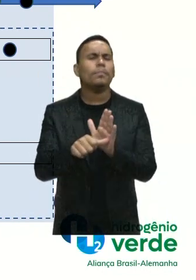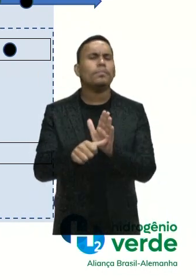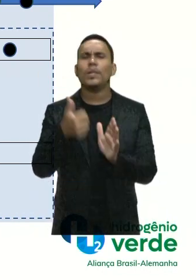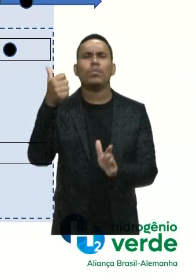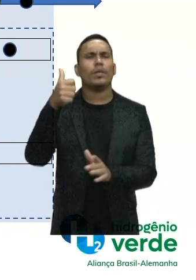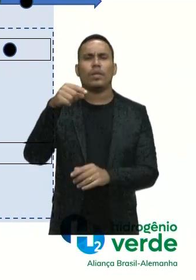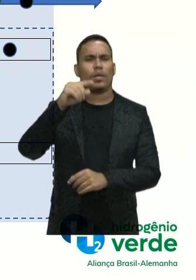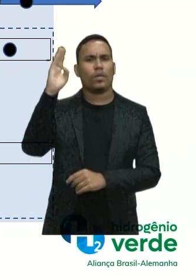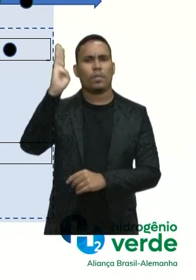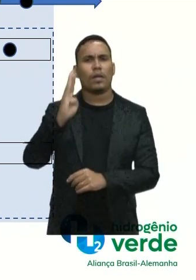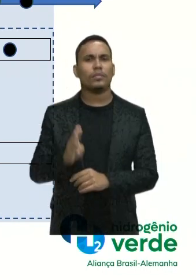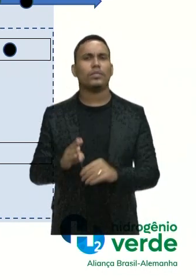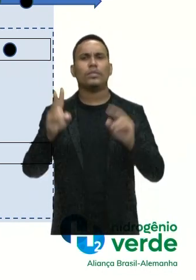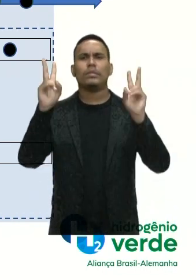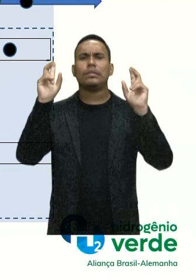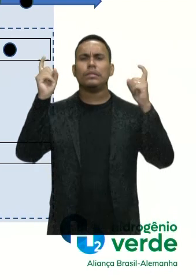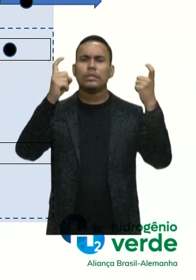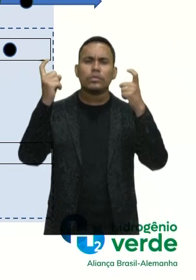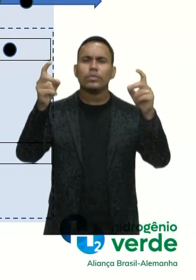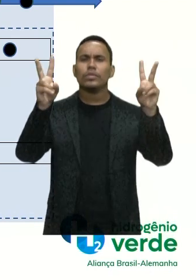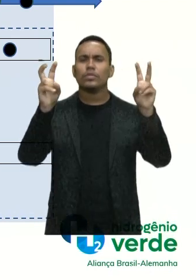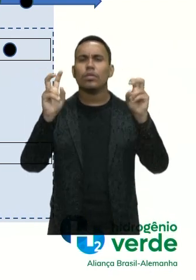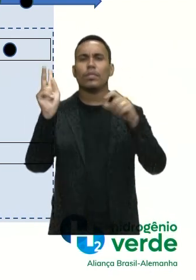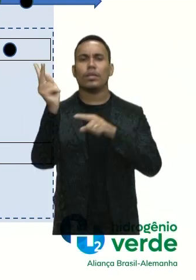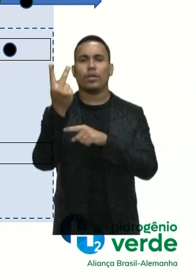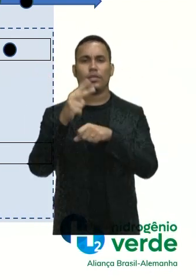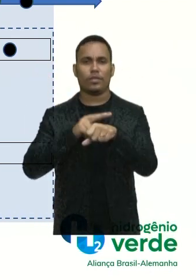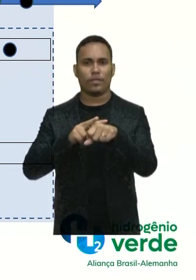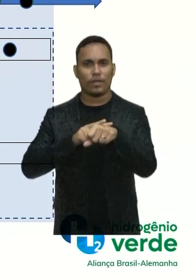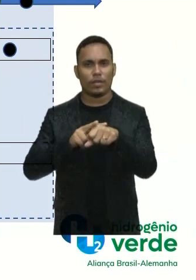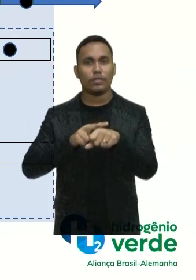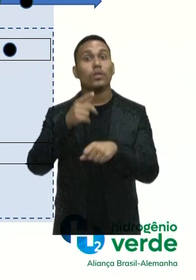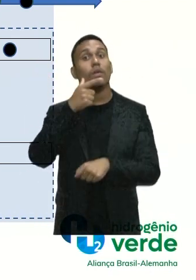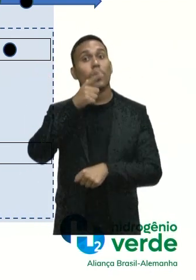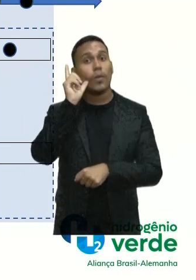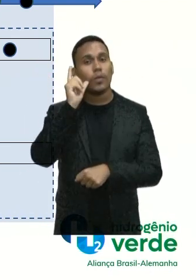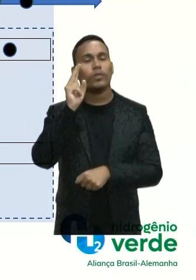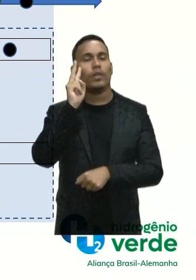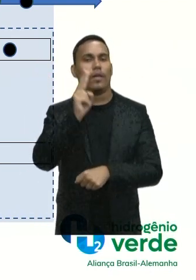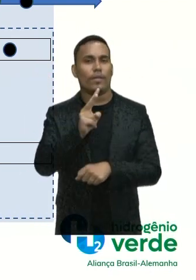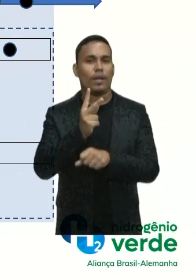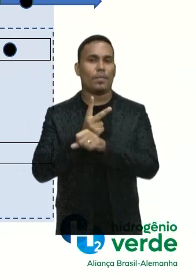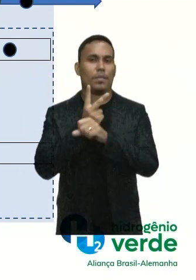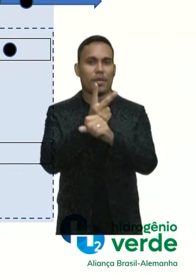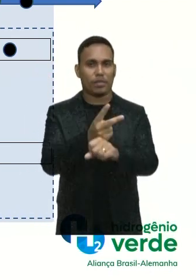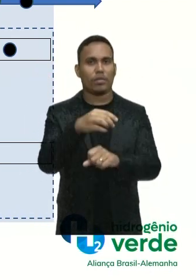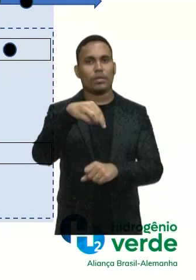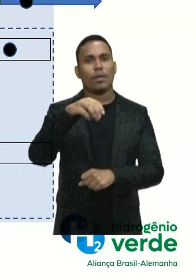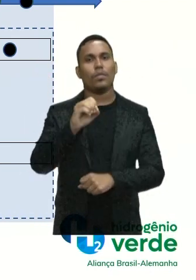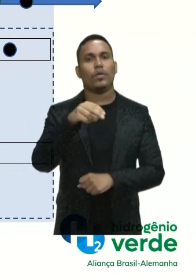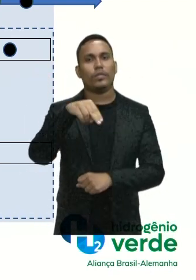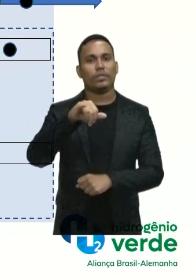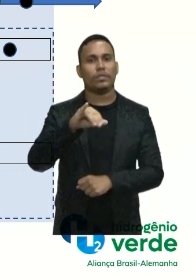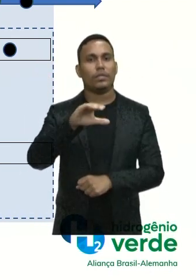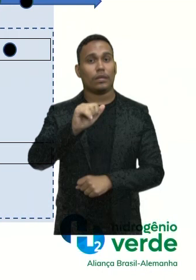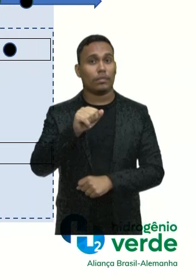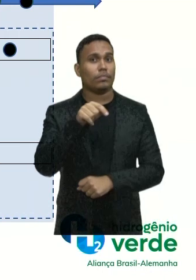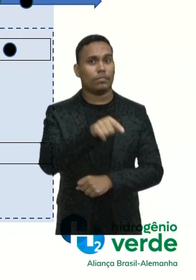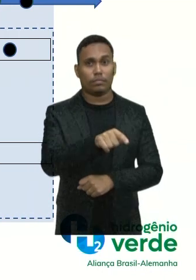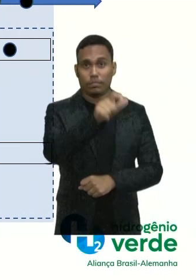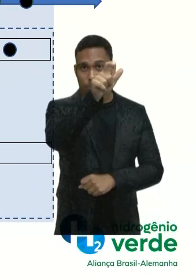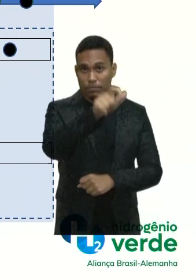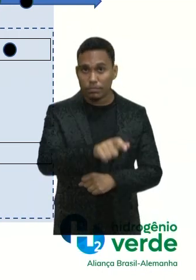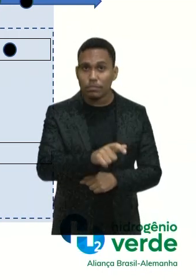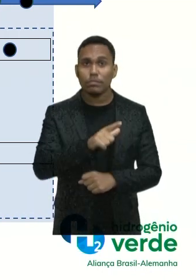to start talking about green hydrogen. You know, yesterday I was watching,